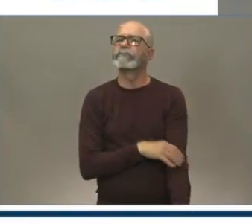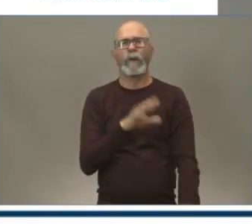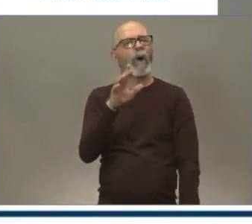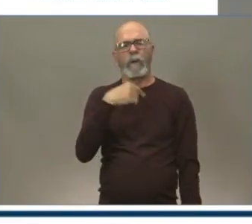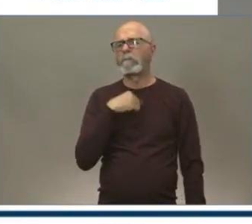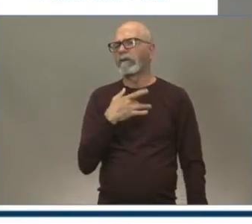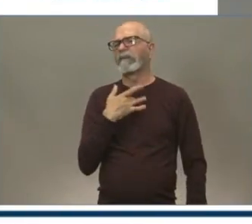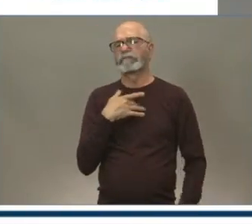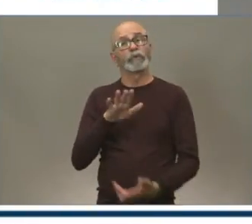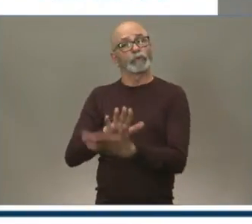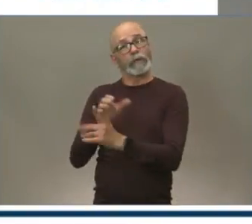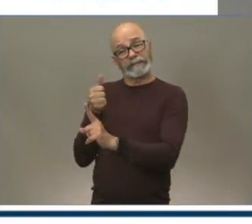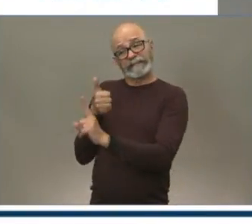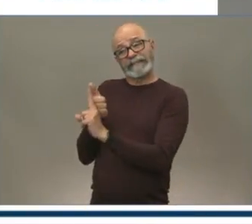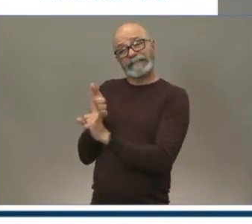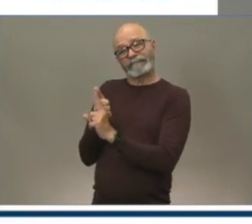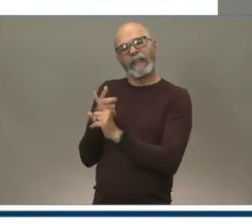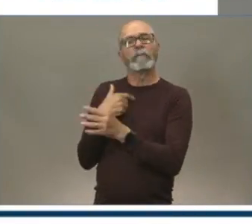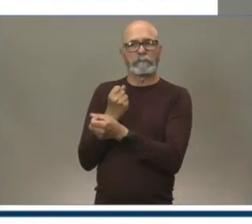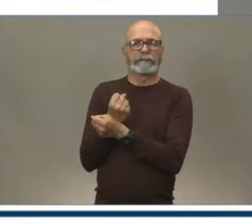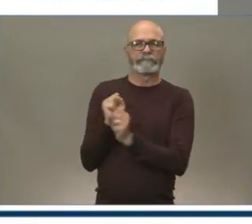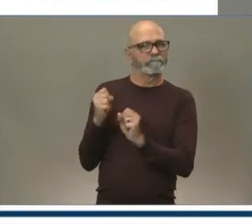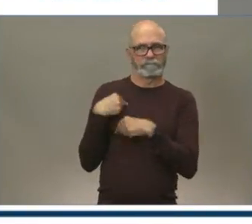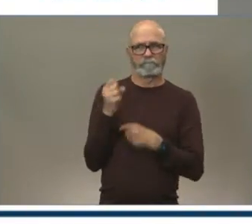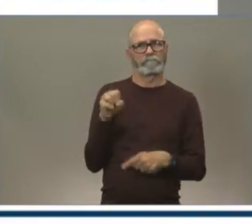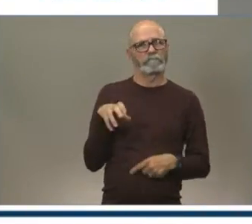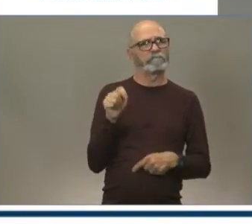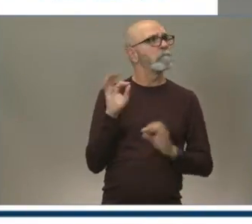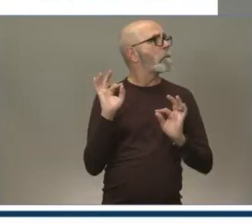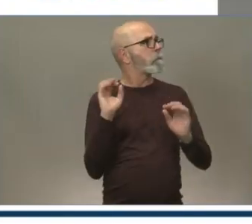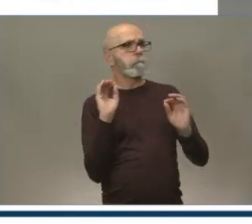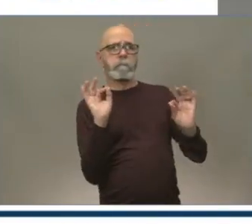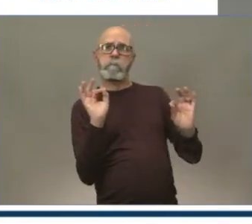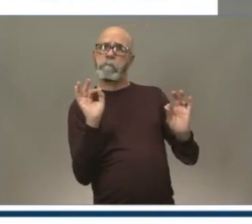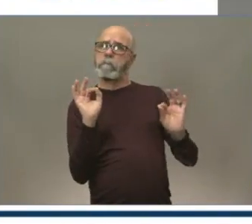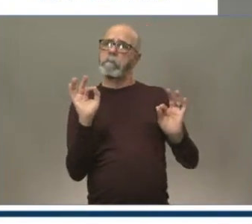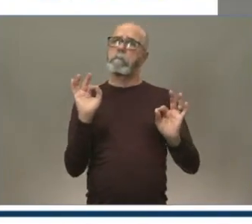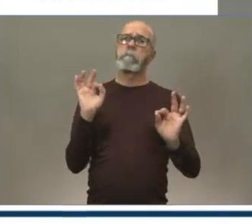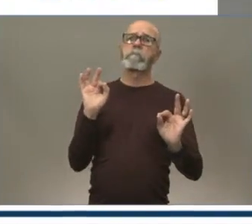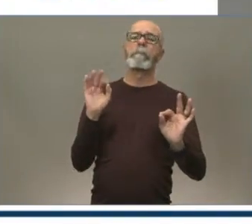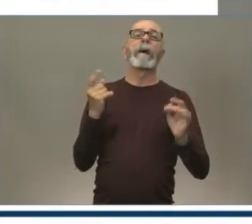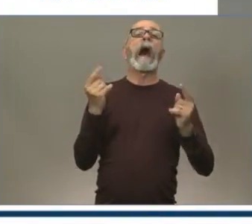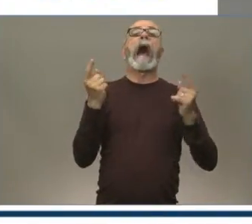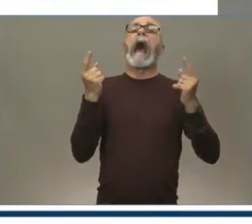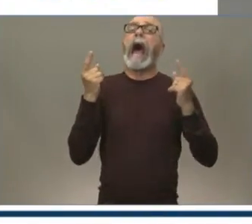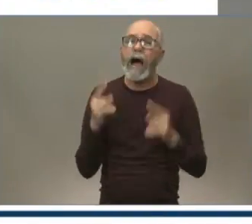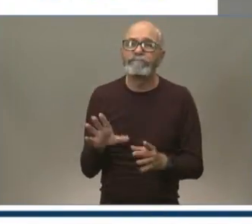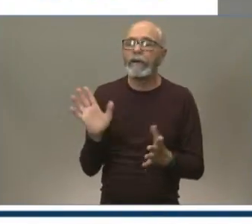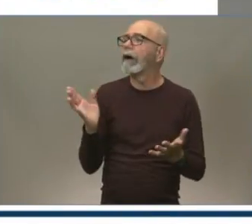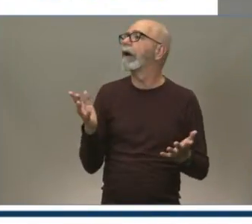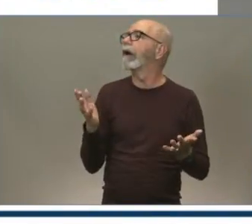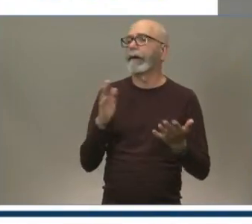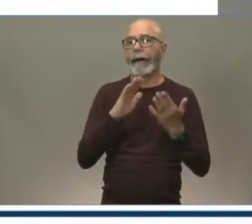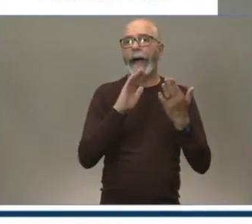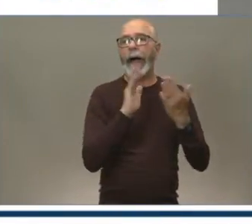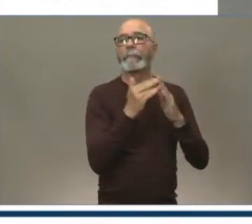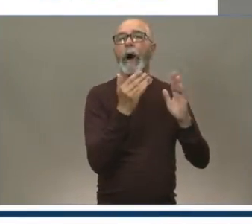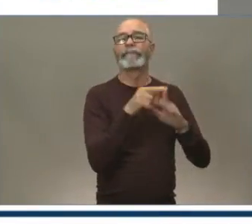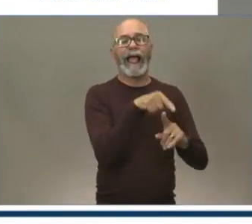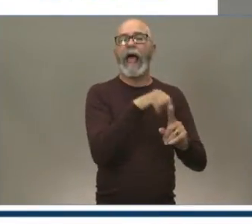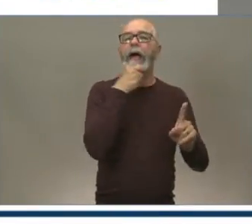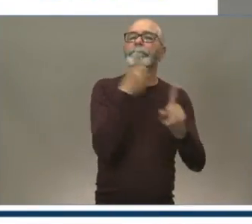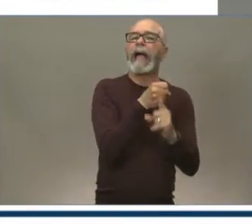September. What makes schools potentially unsafe is high levels of virus out in the community. So we all